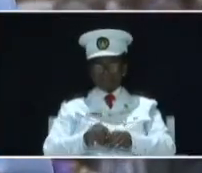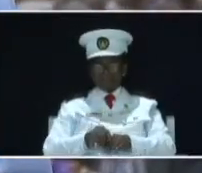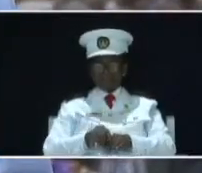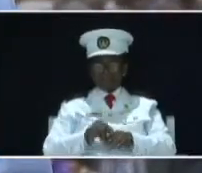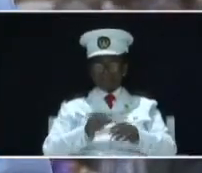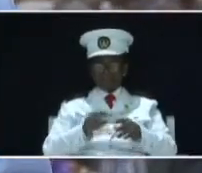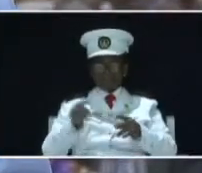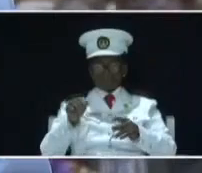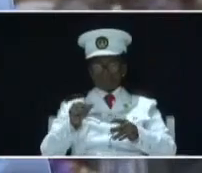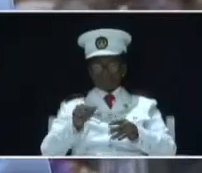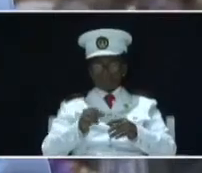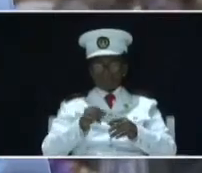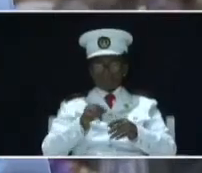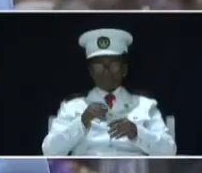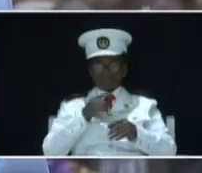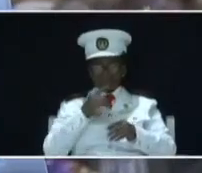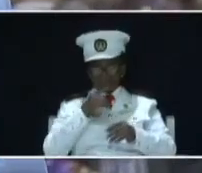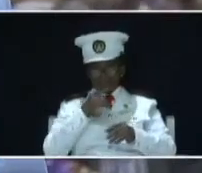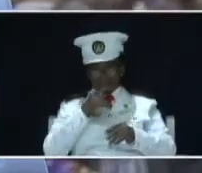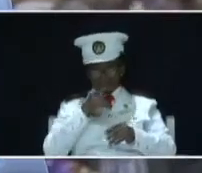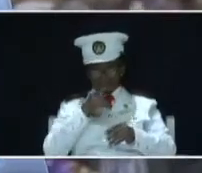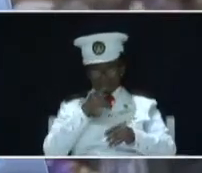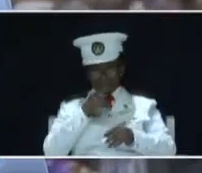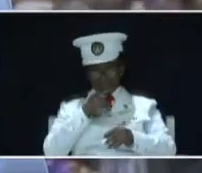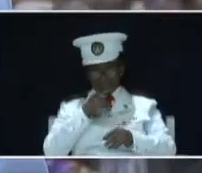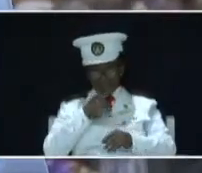they knew that whatever he says will come to pass.